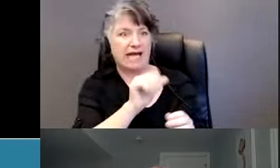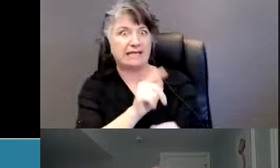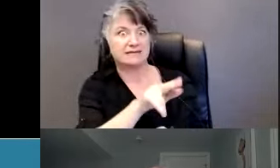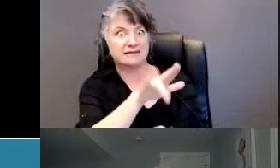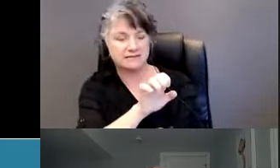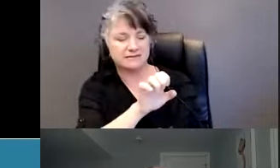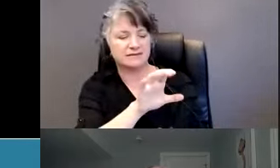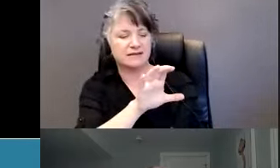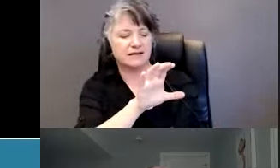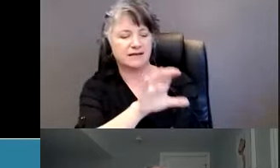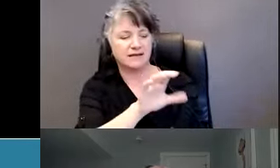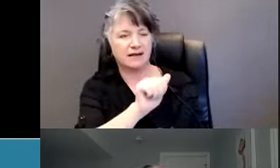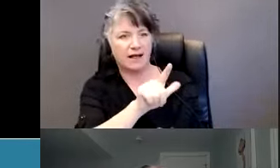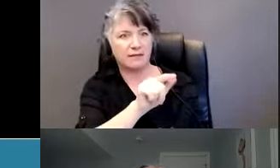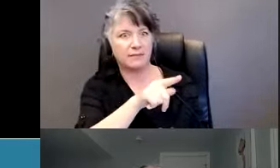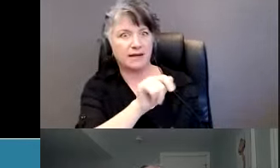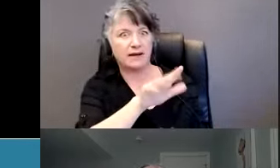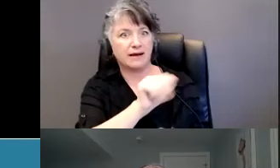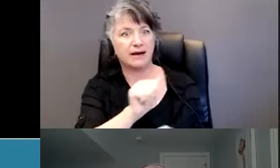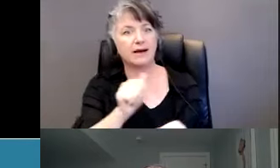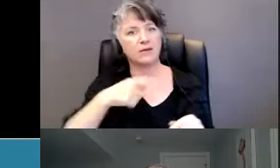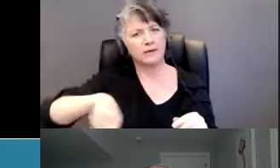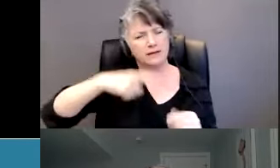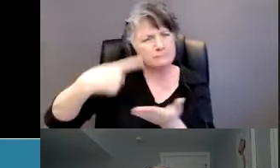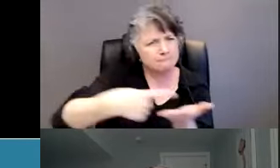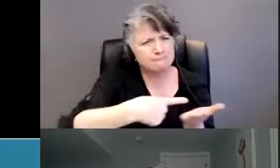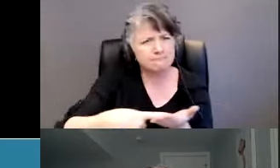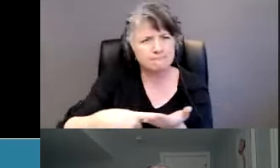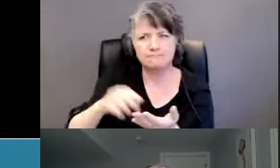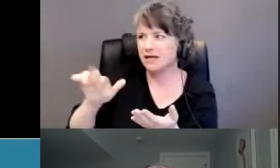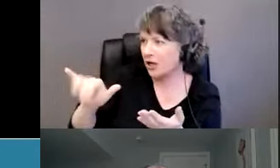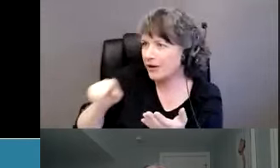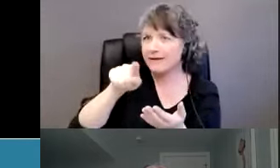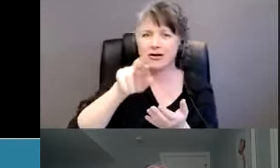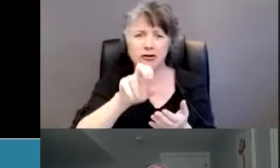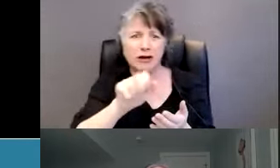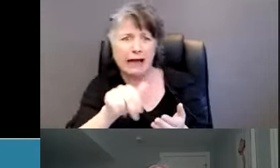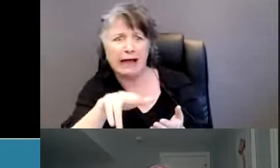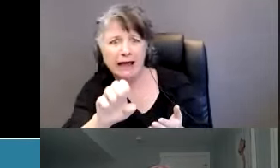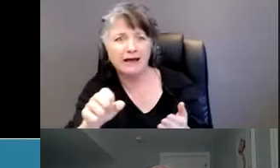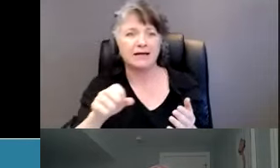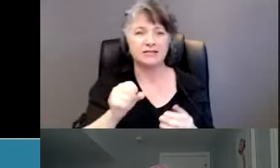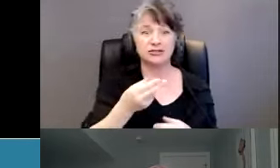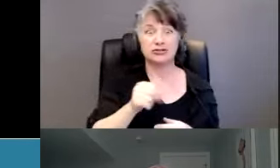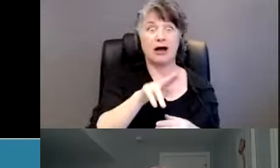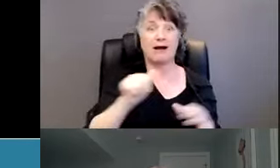we came to coordinate this presentation. And we're so grateful that Shauna was able to participate as well. So my role